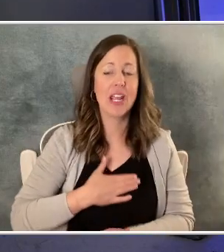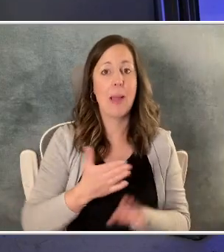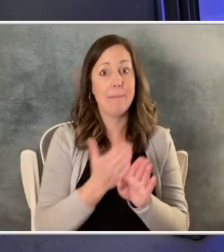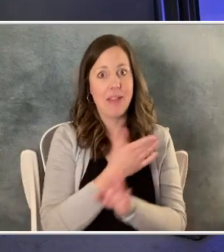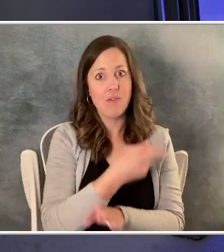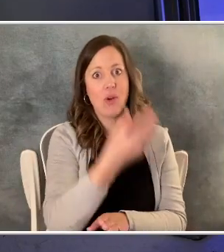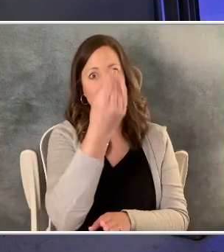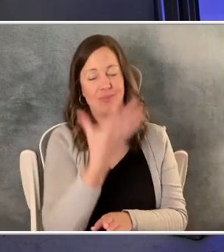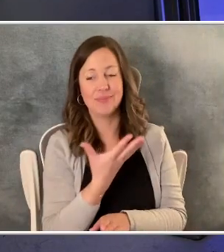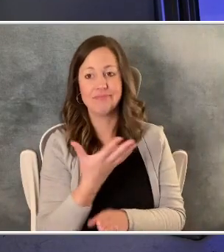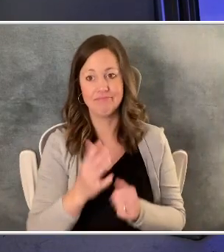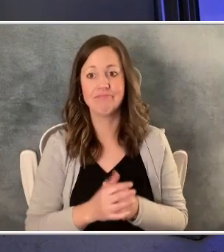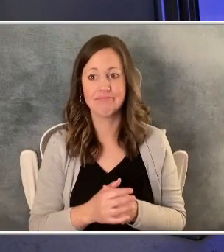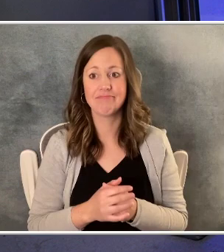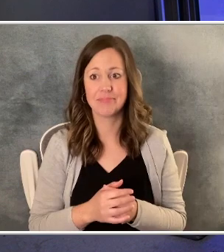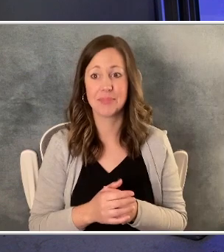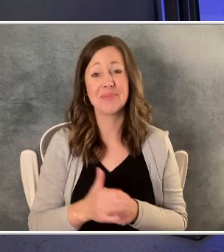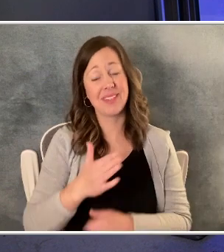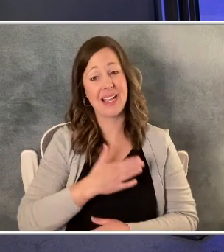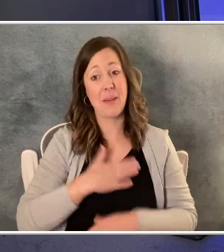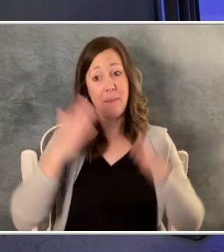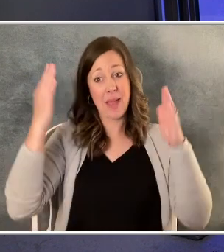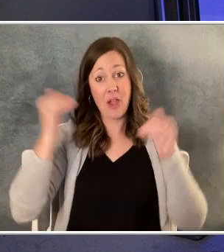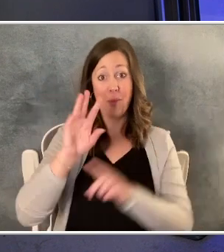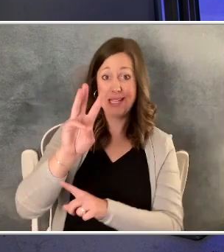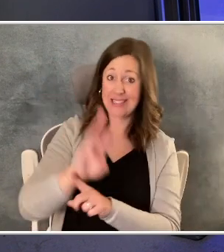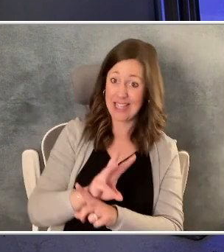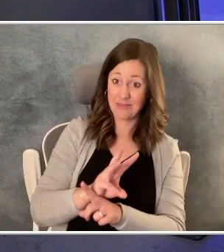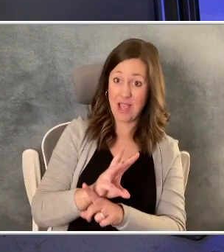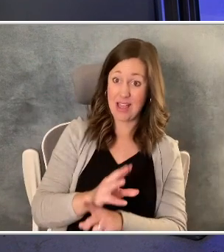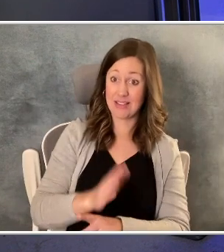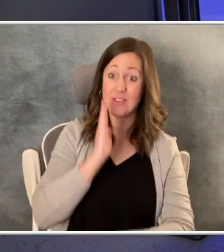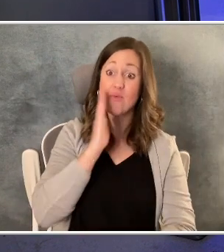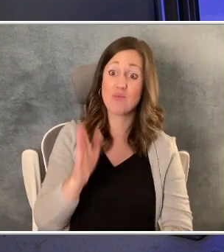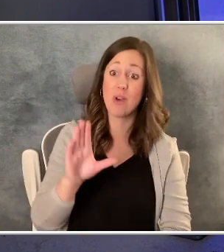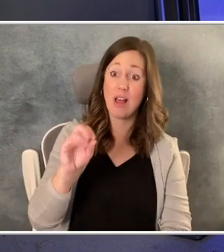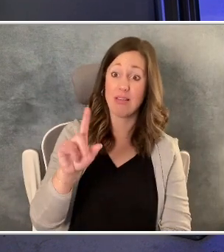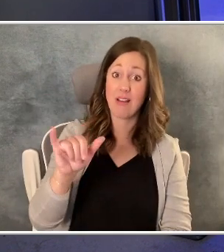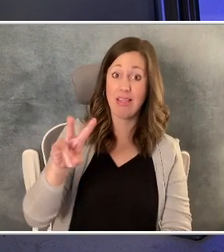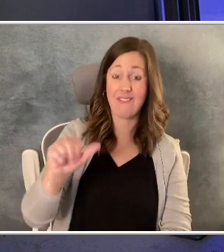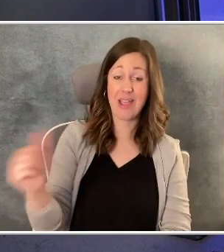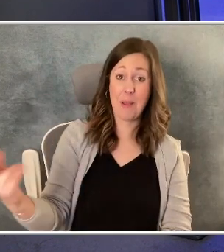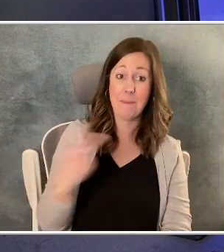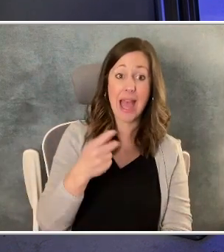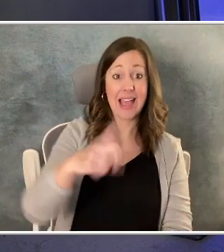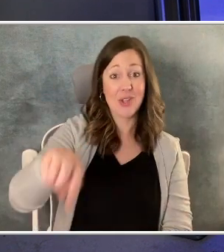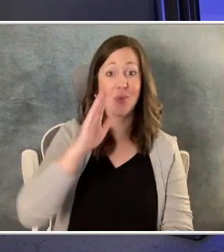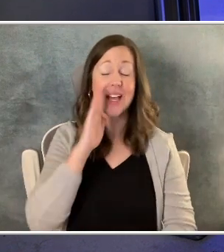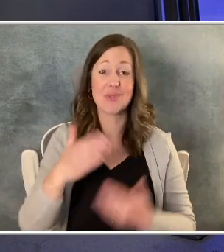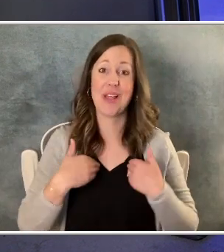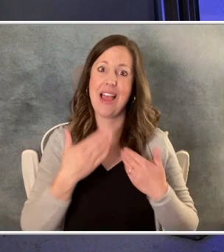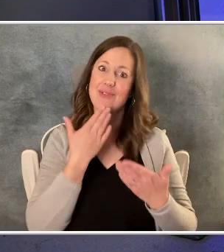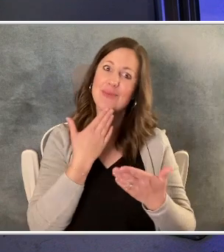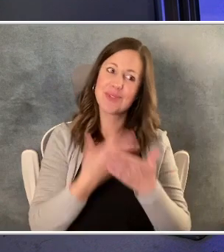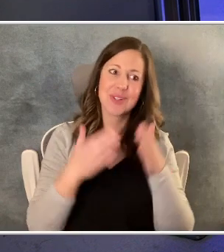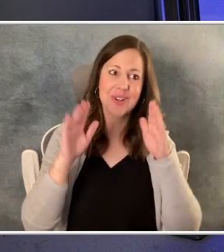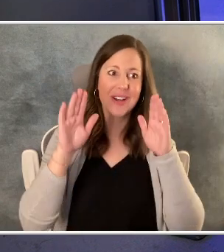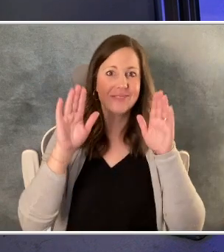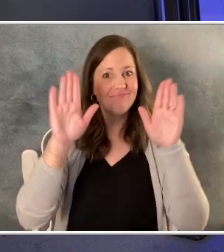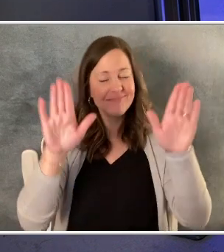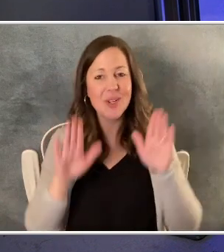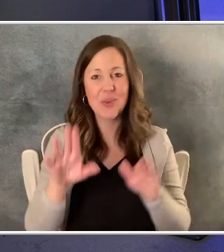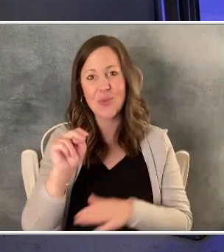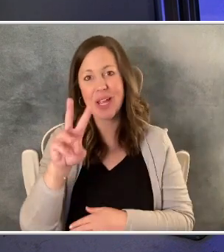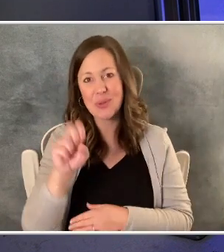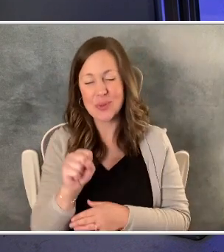And my hope is that in 6 months that we will bring Miss Olivia back on and you guys will have some really good news to share, and she's going to be trucking along. So thank you